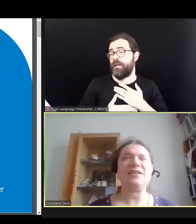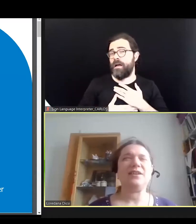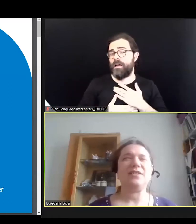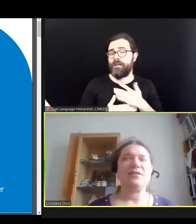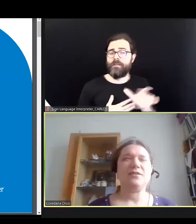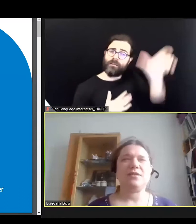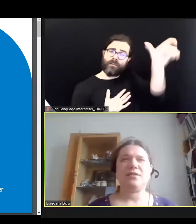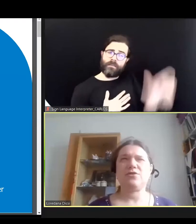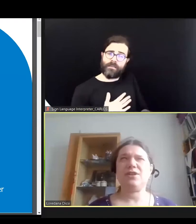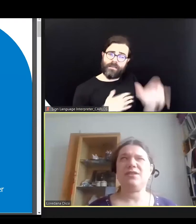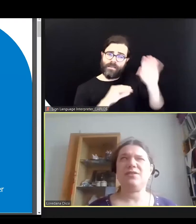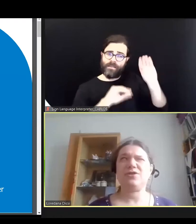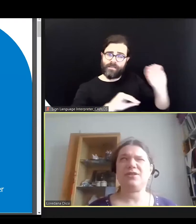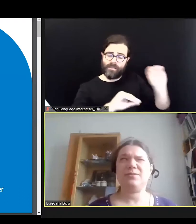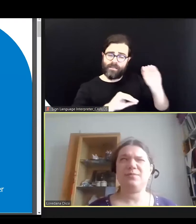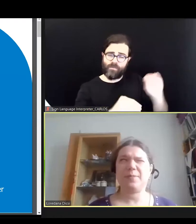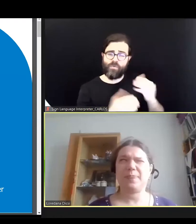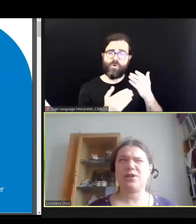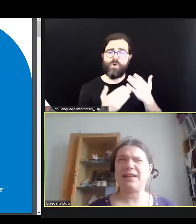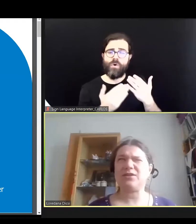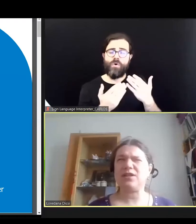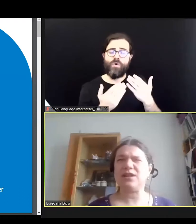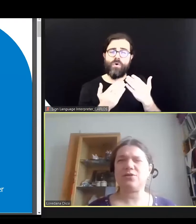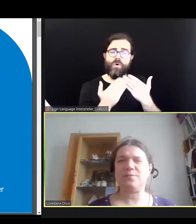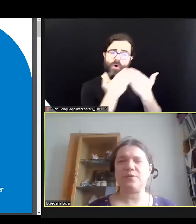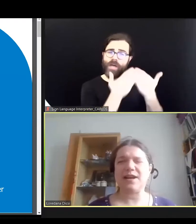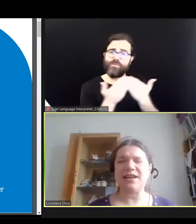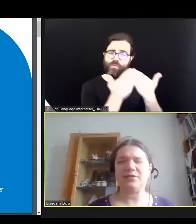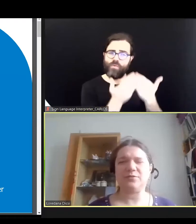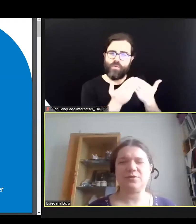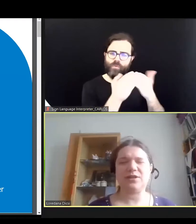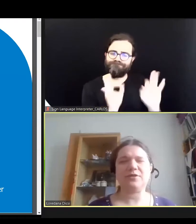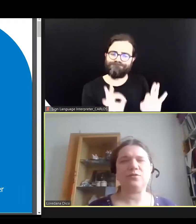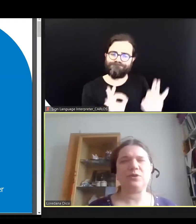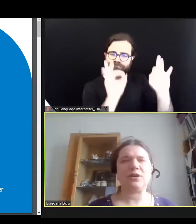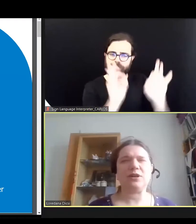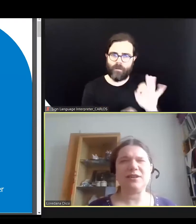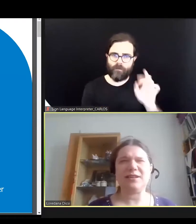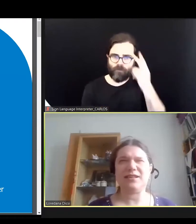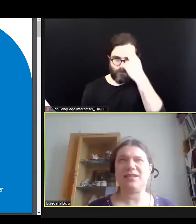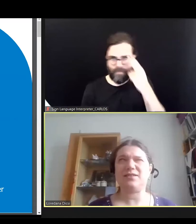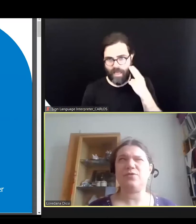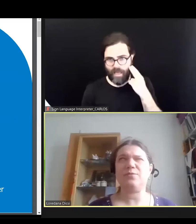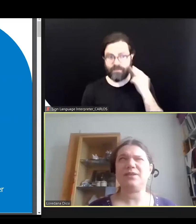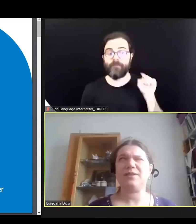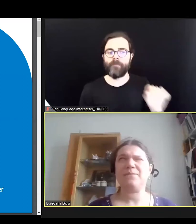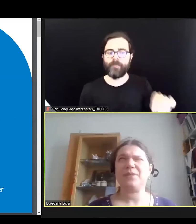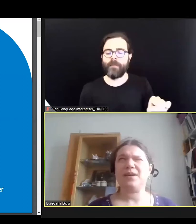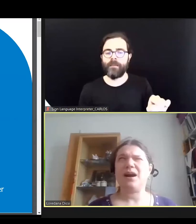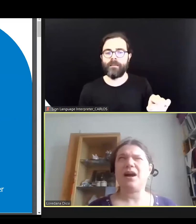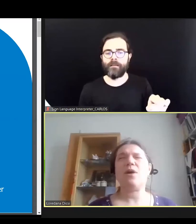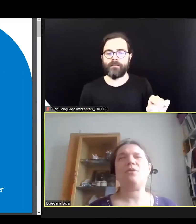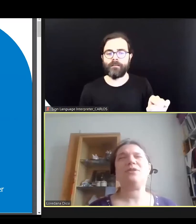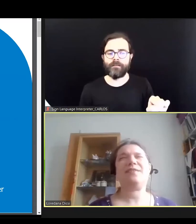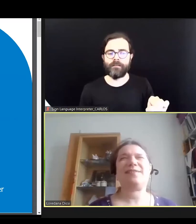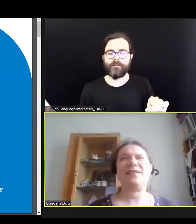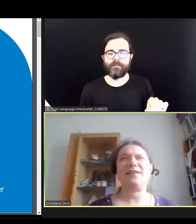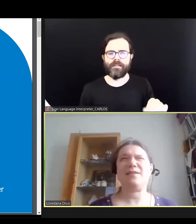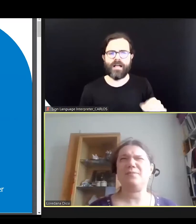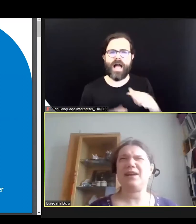blind, she had to teach Braille to children who were learning at that moment. How